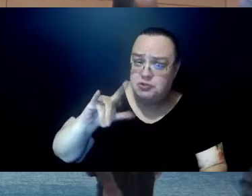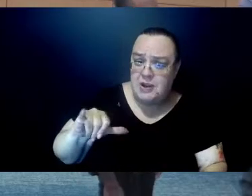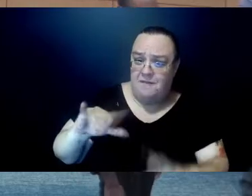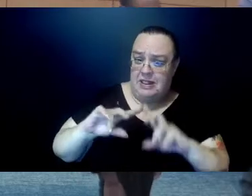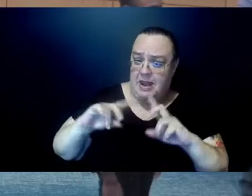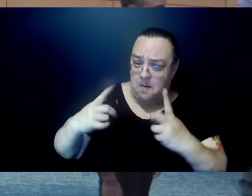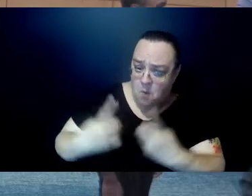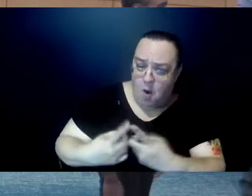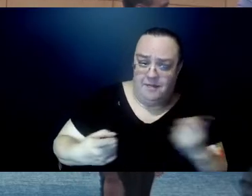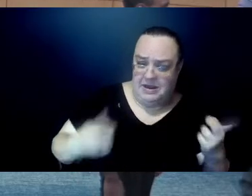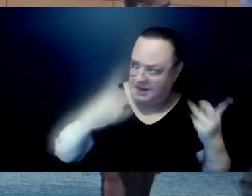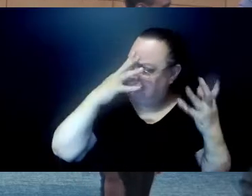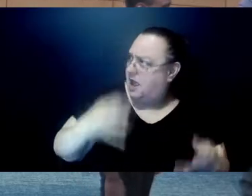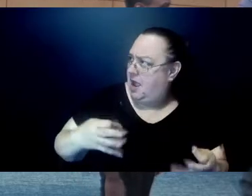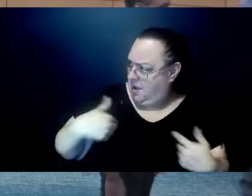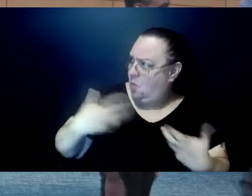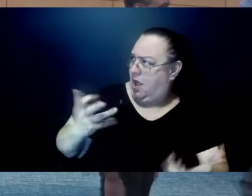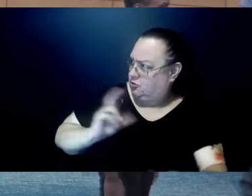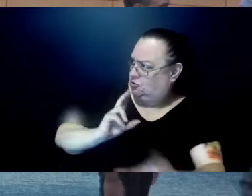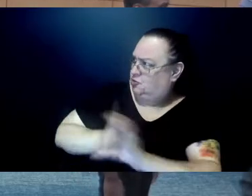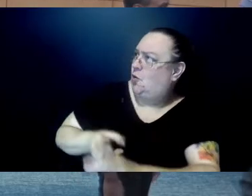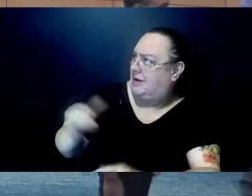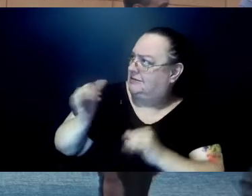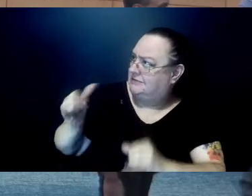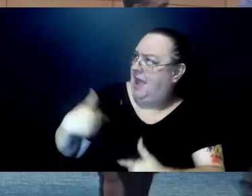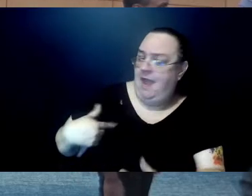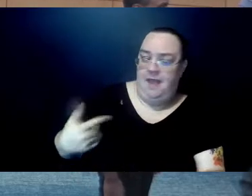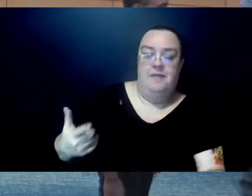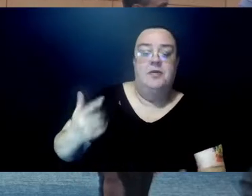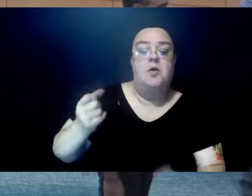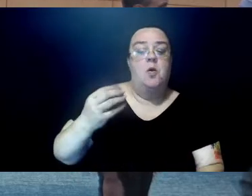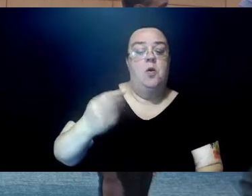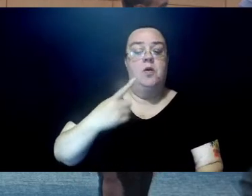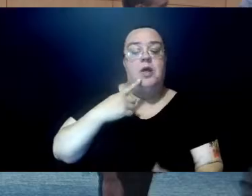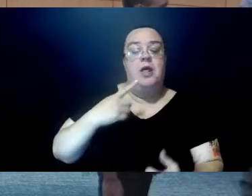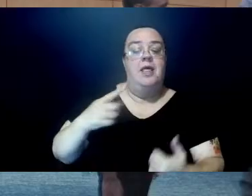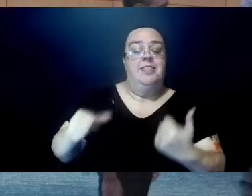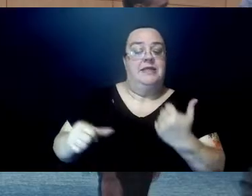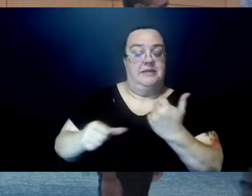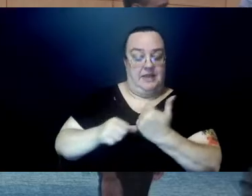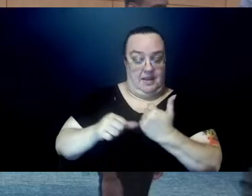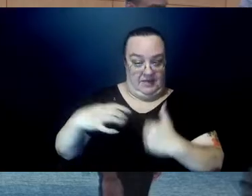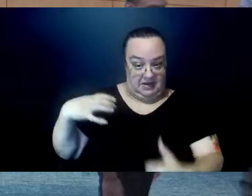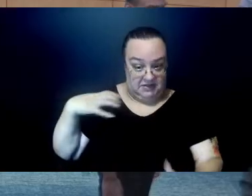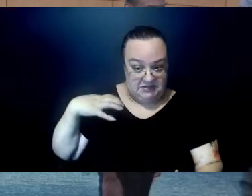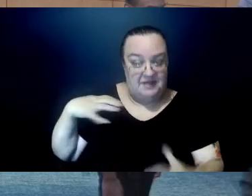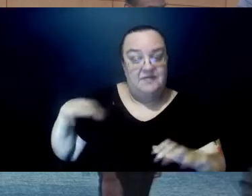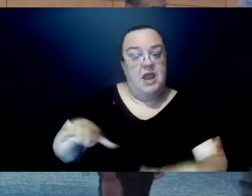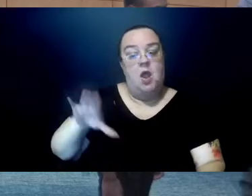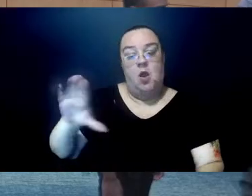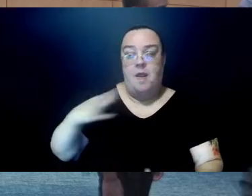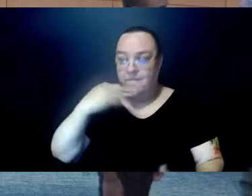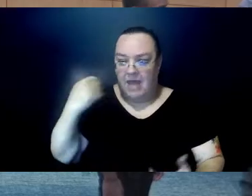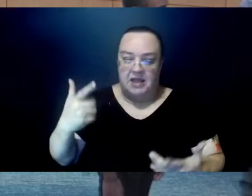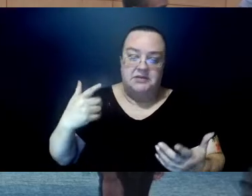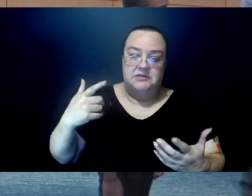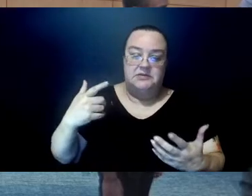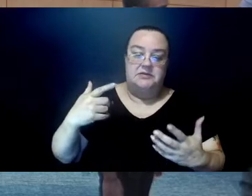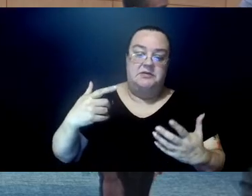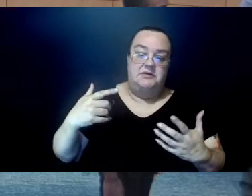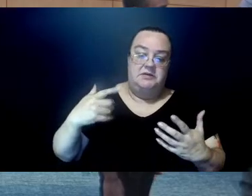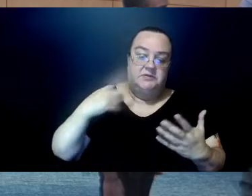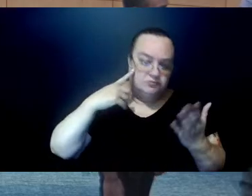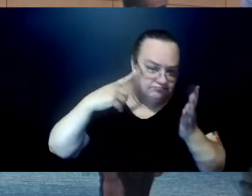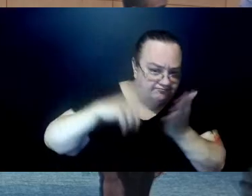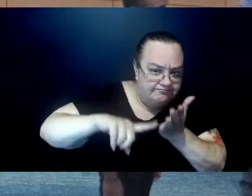be a part of the team. So, the deputy chief does what the deputy chief does best. She digs into the background to make sure that